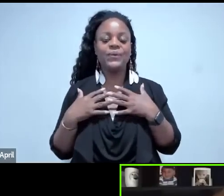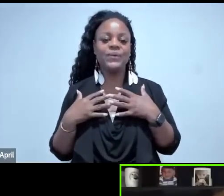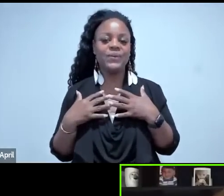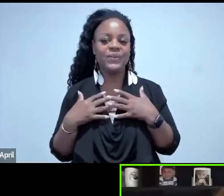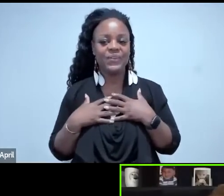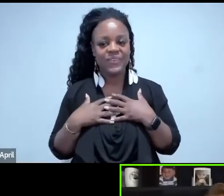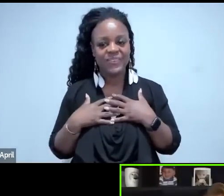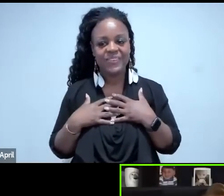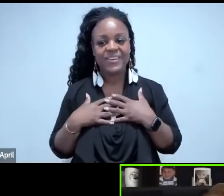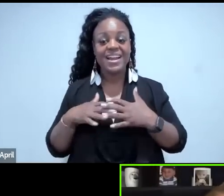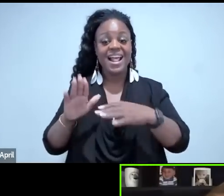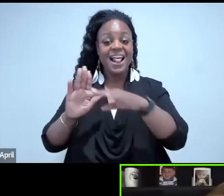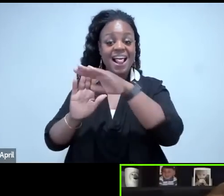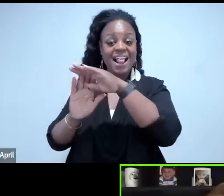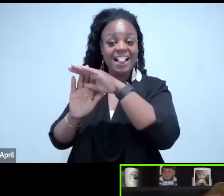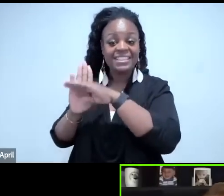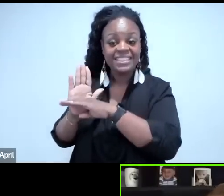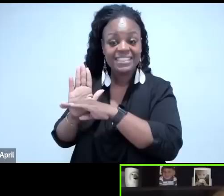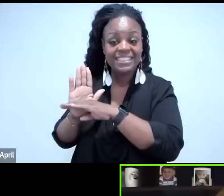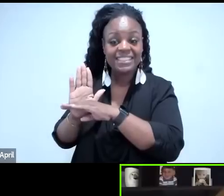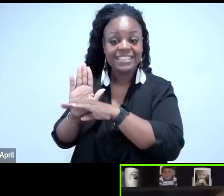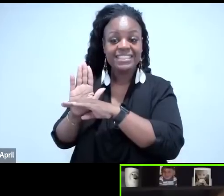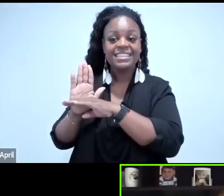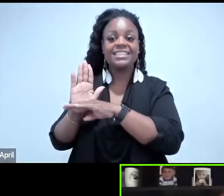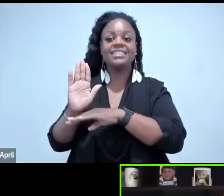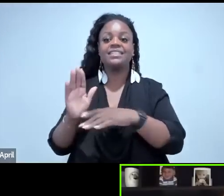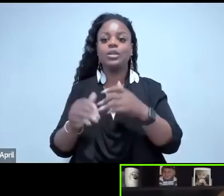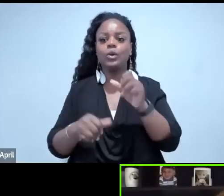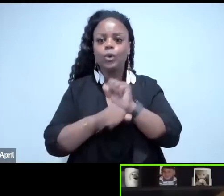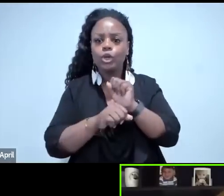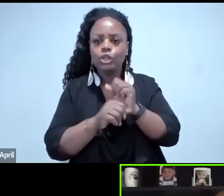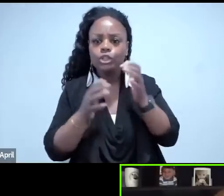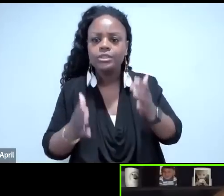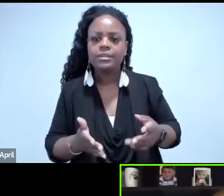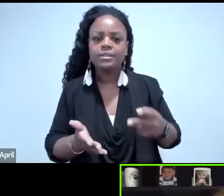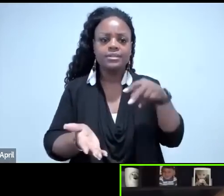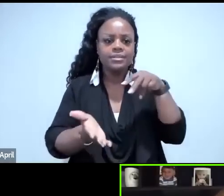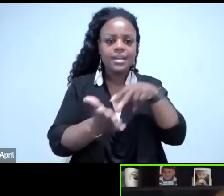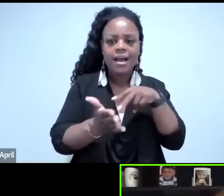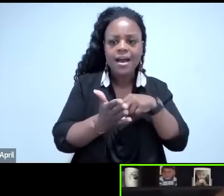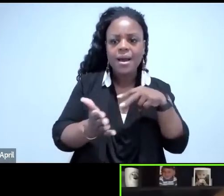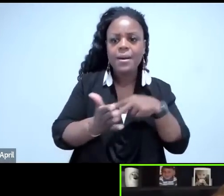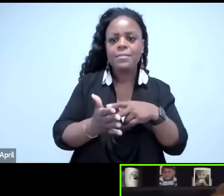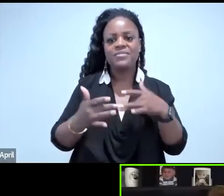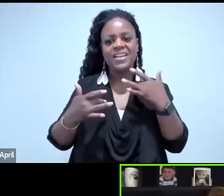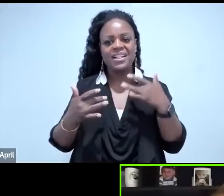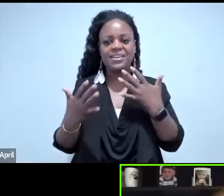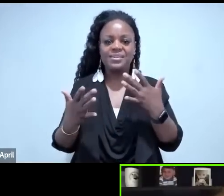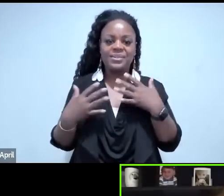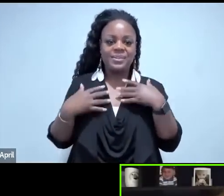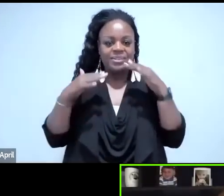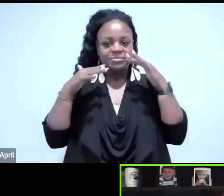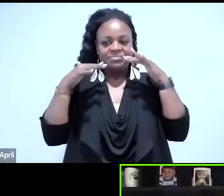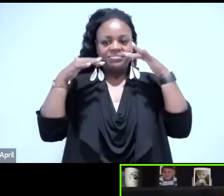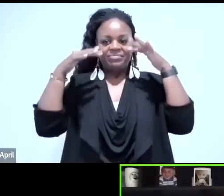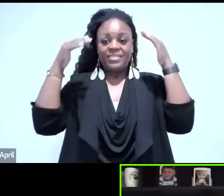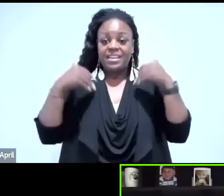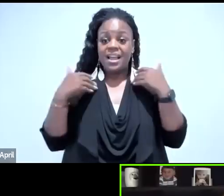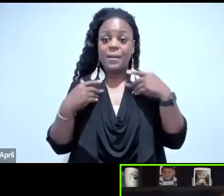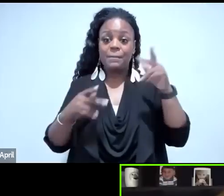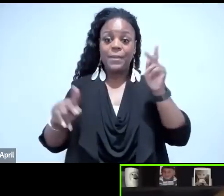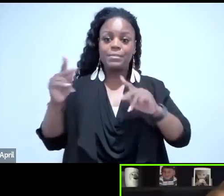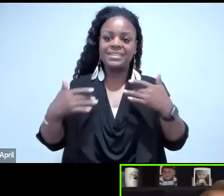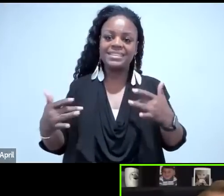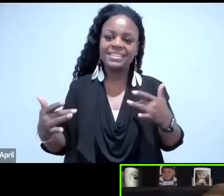workers standing up, taking action, the young people who are excited to join unions. Obviously, that gets me